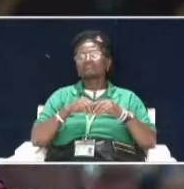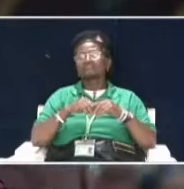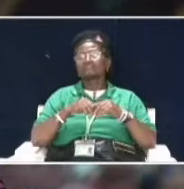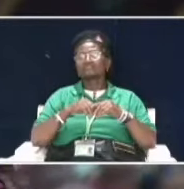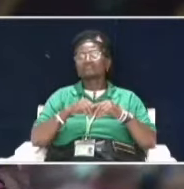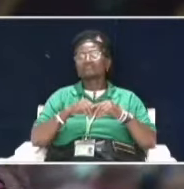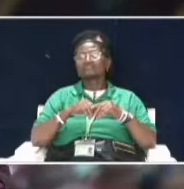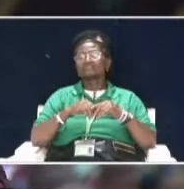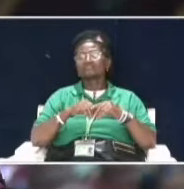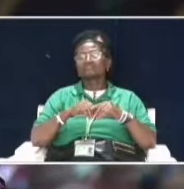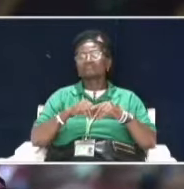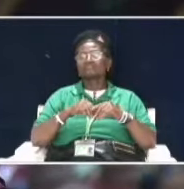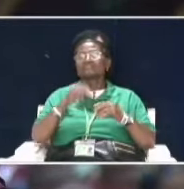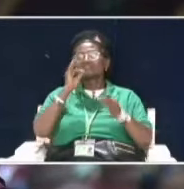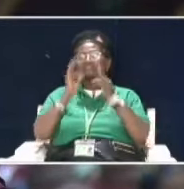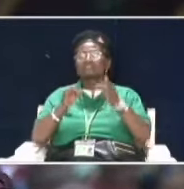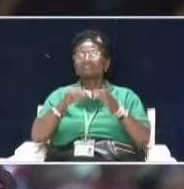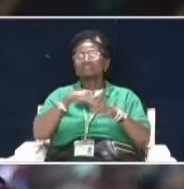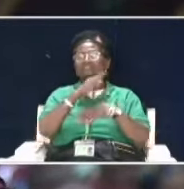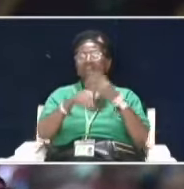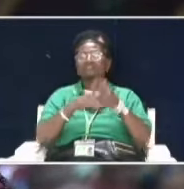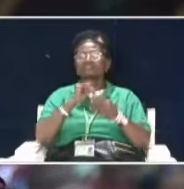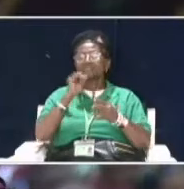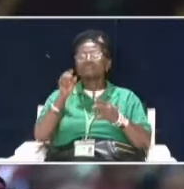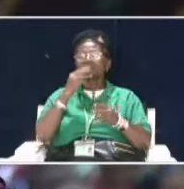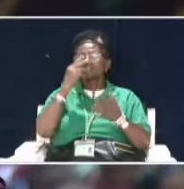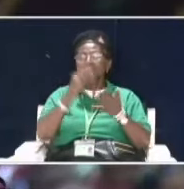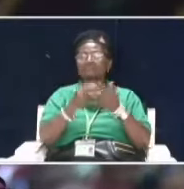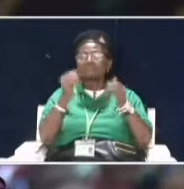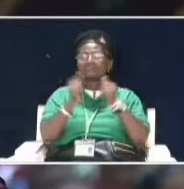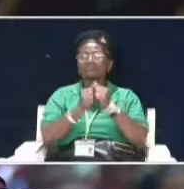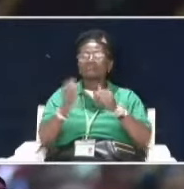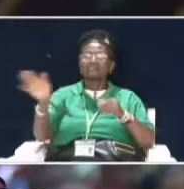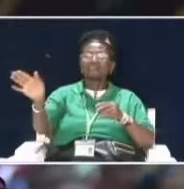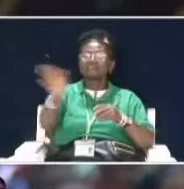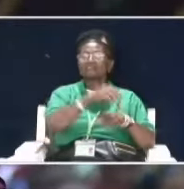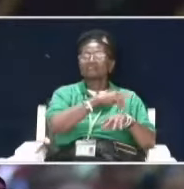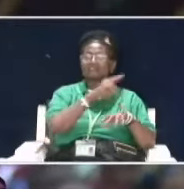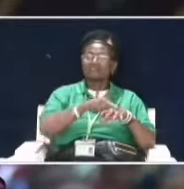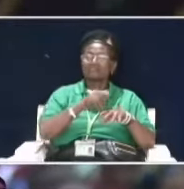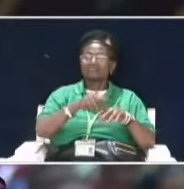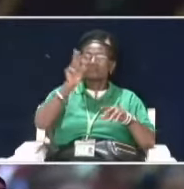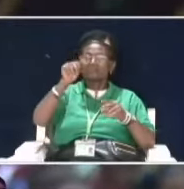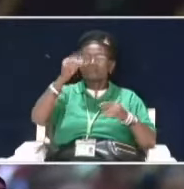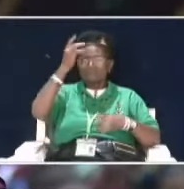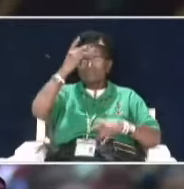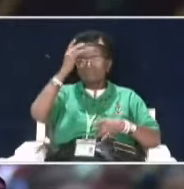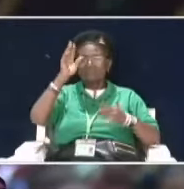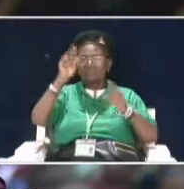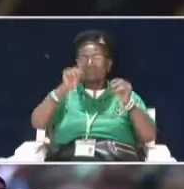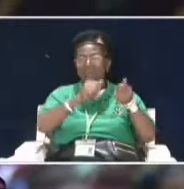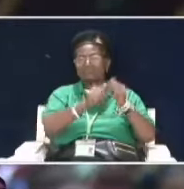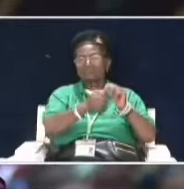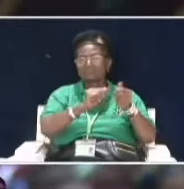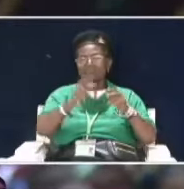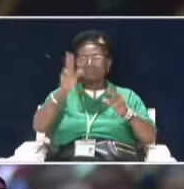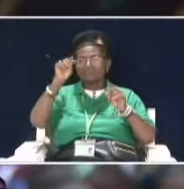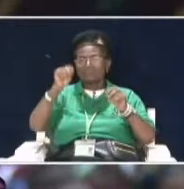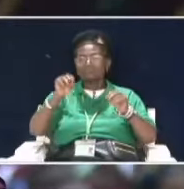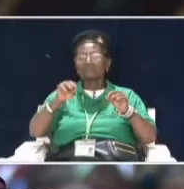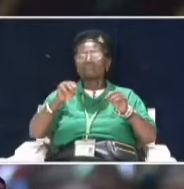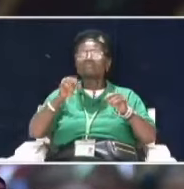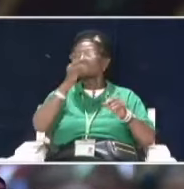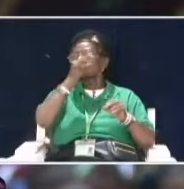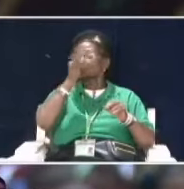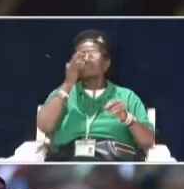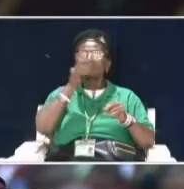If all is well with your nation, those of you who are here, no sickness, no problems, no famine,